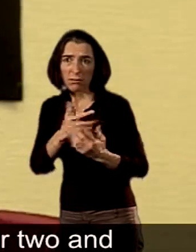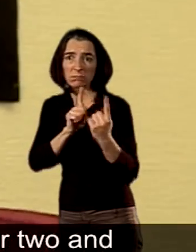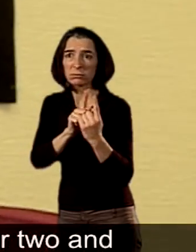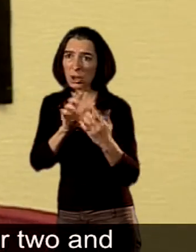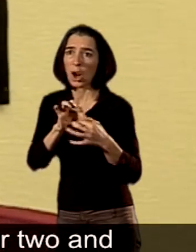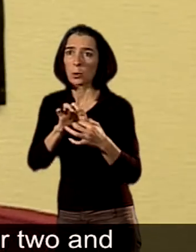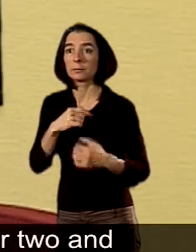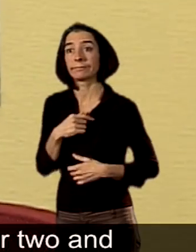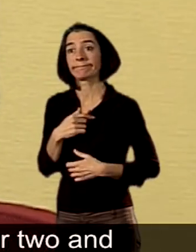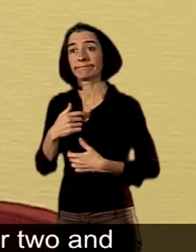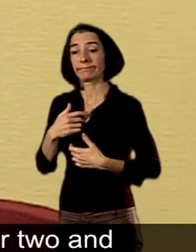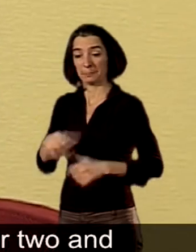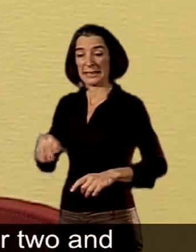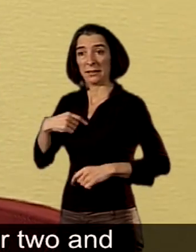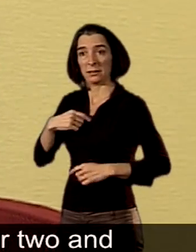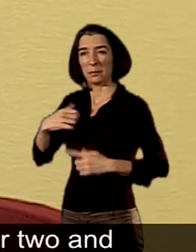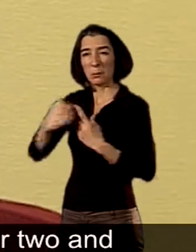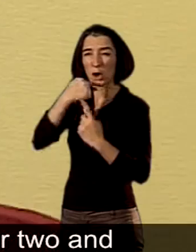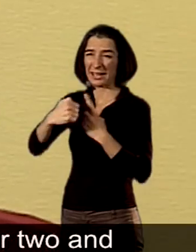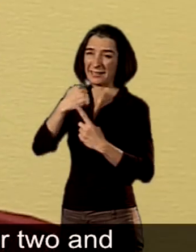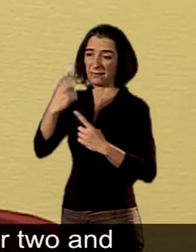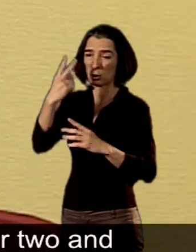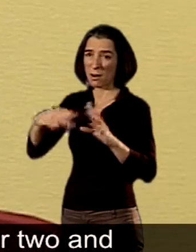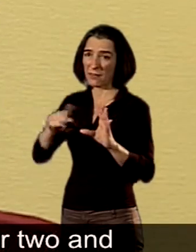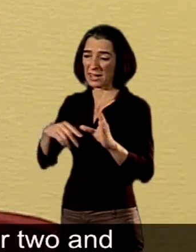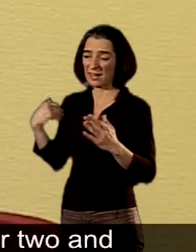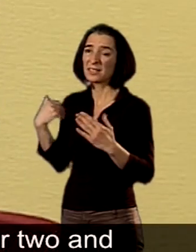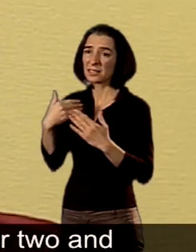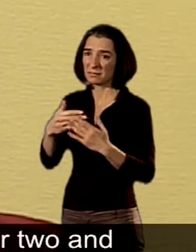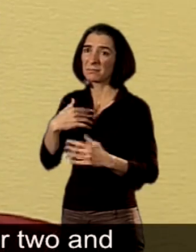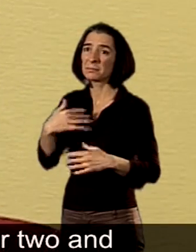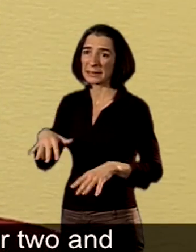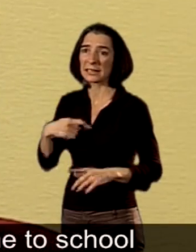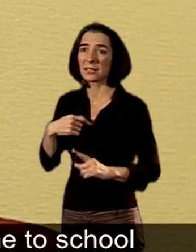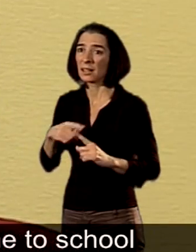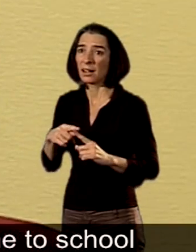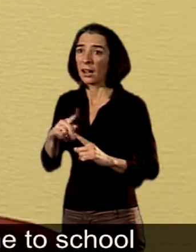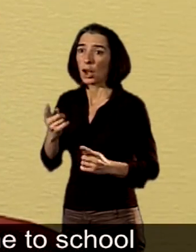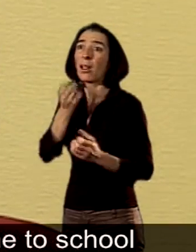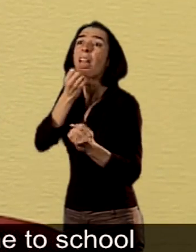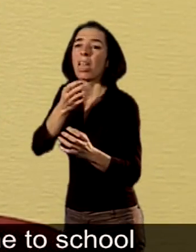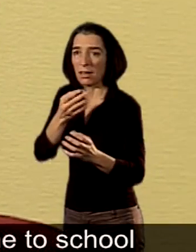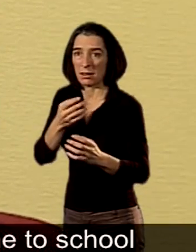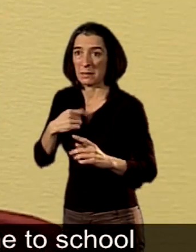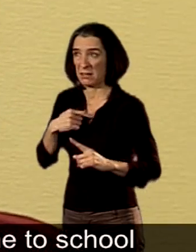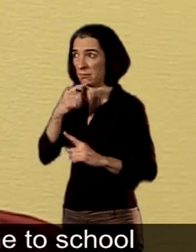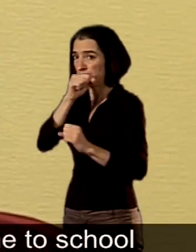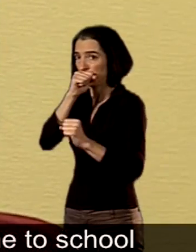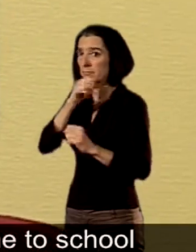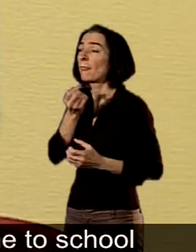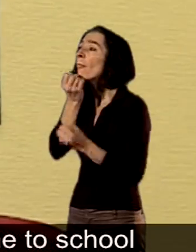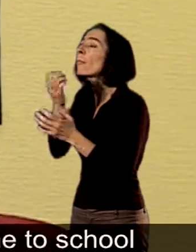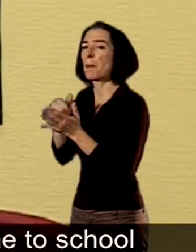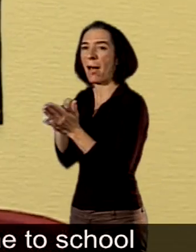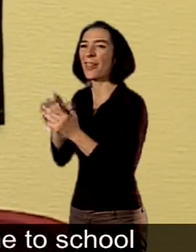had been bullied for my friend for 2.5 years, and I wouldn't tell anyone except my mum, and I wouldn't let her